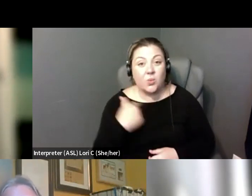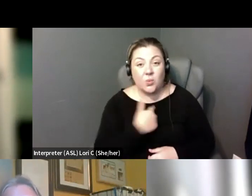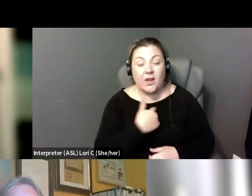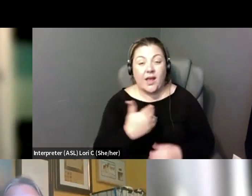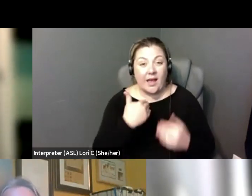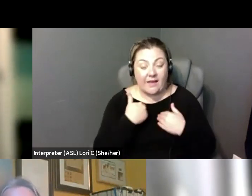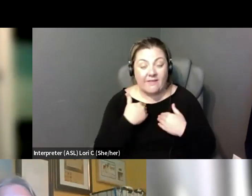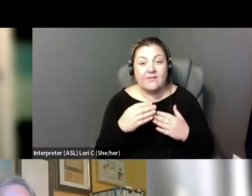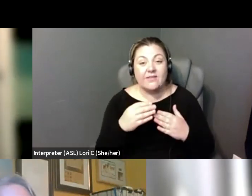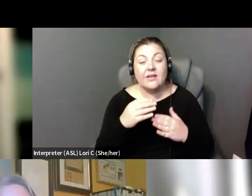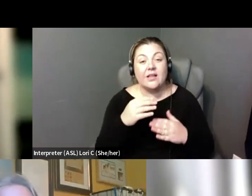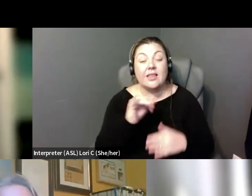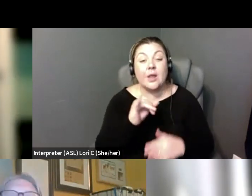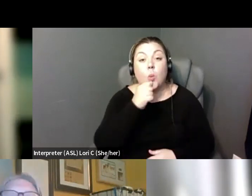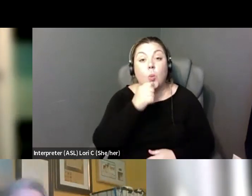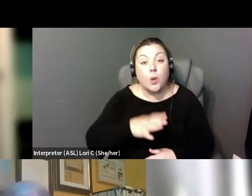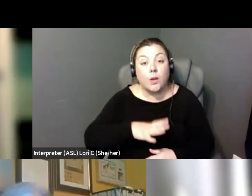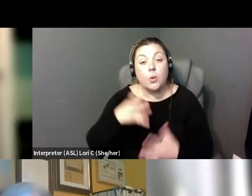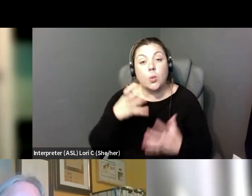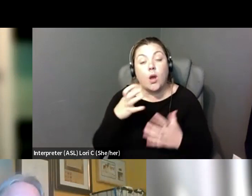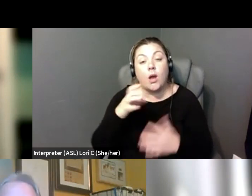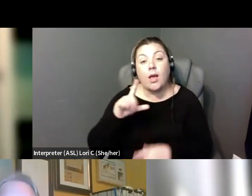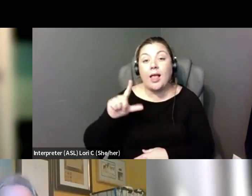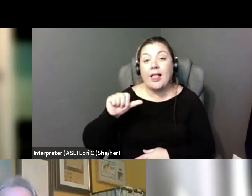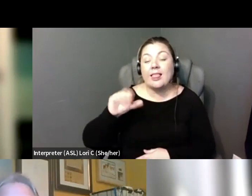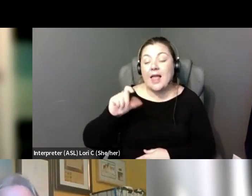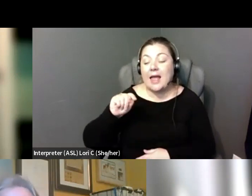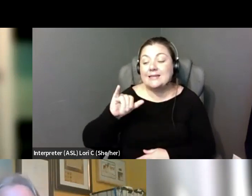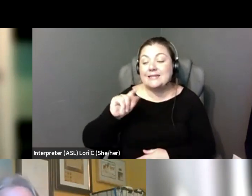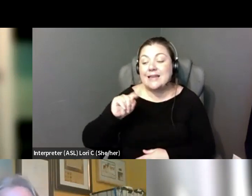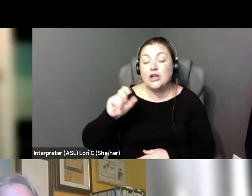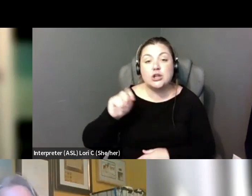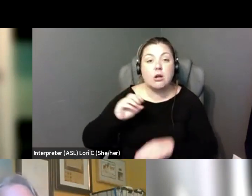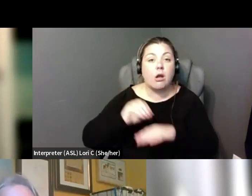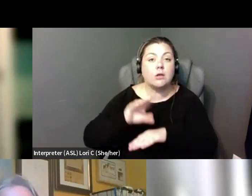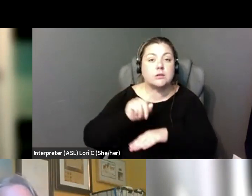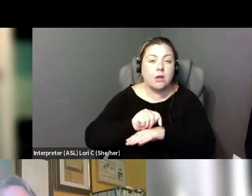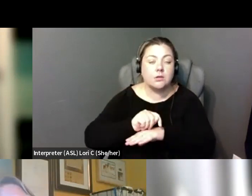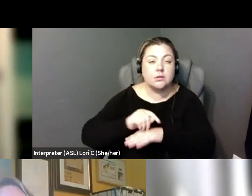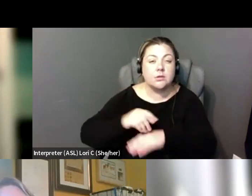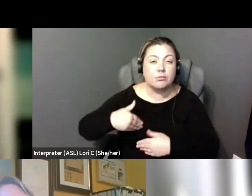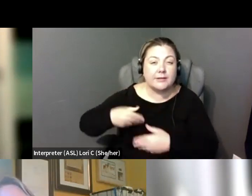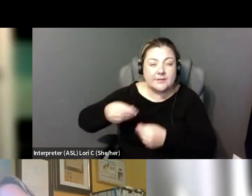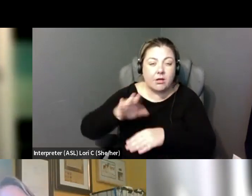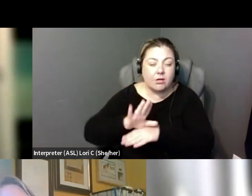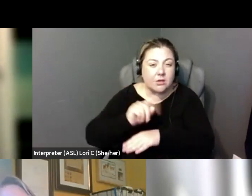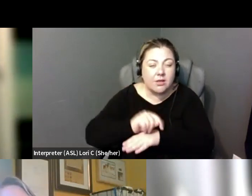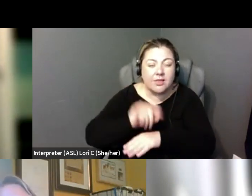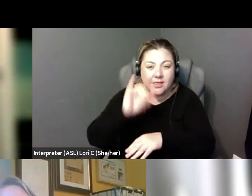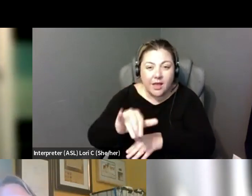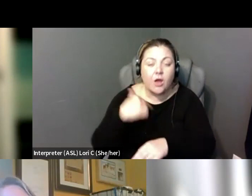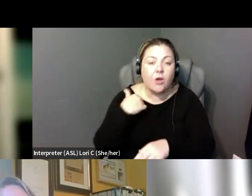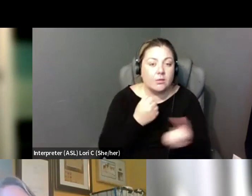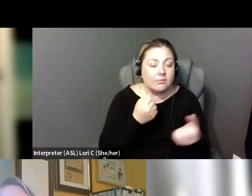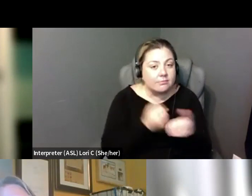move into lactation consultant roles, or community leaders that want to take on greater responsibility and learn advocacy. We partner with